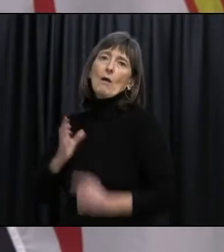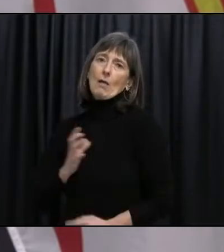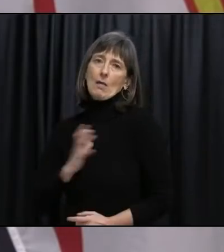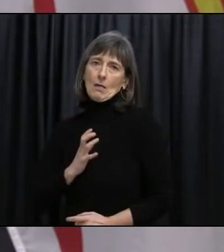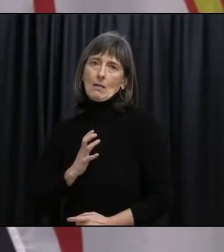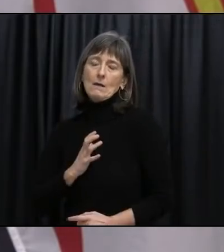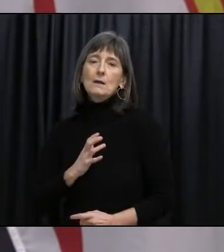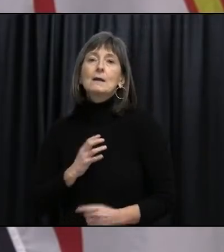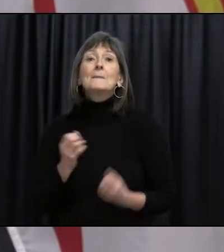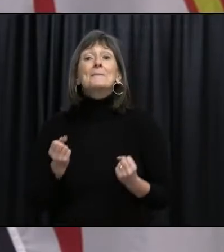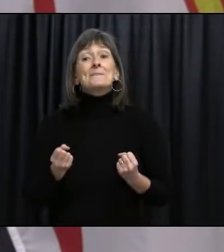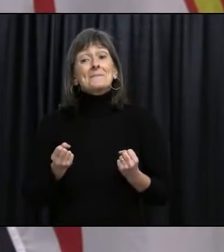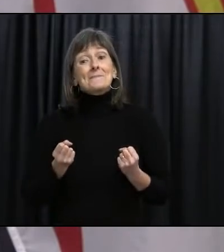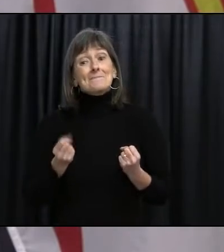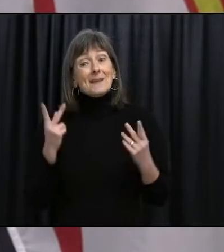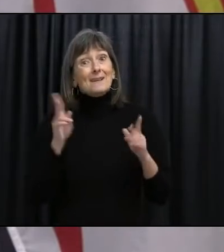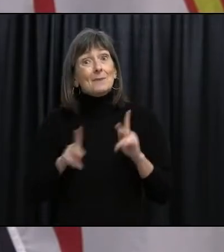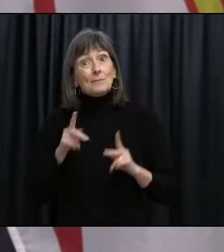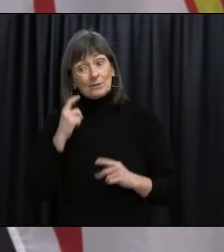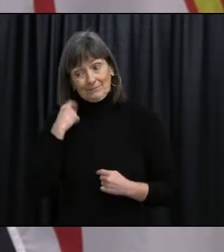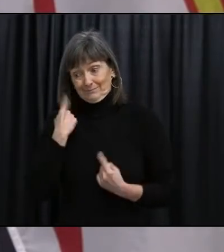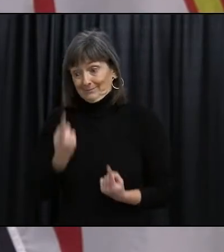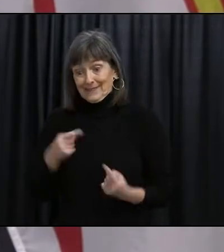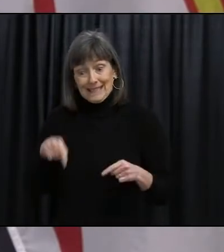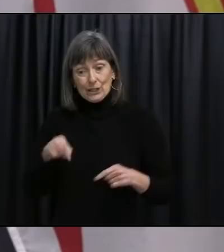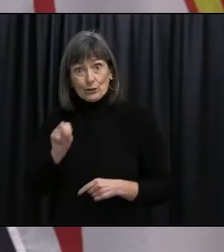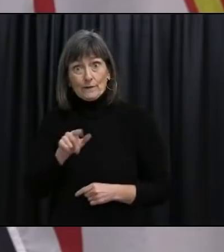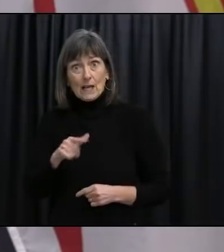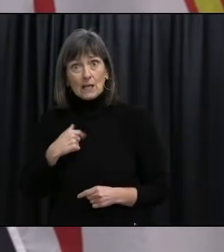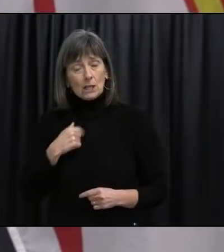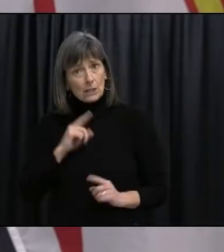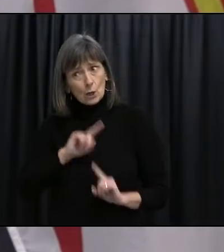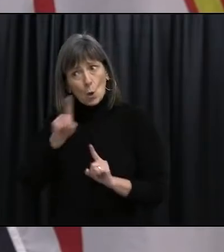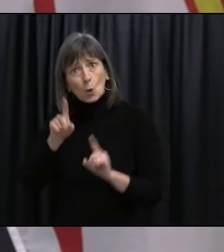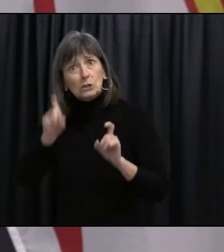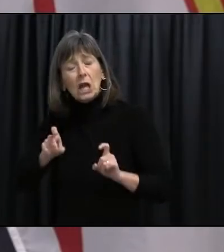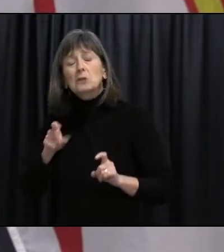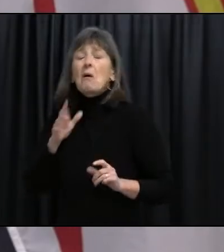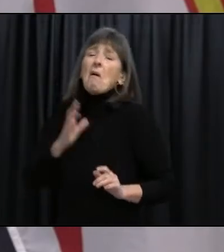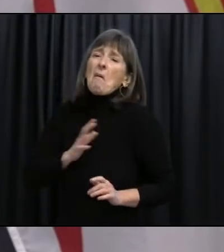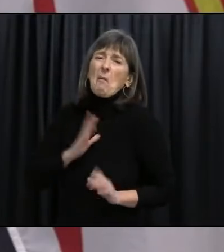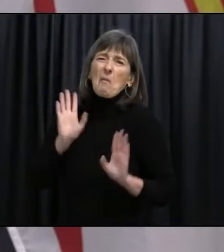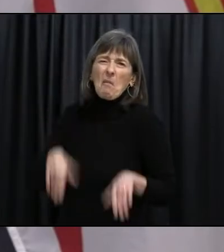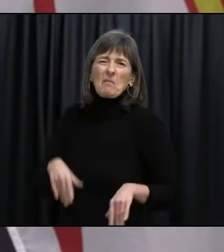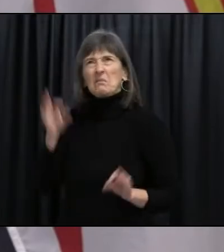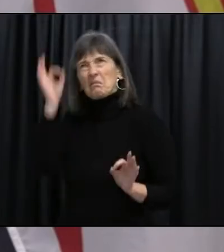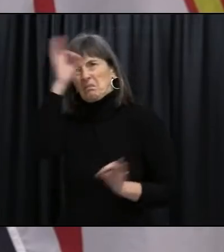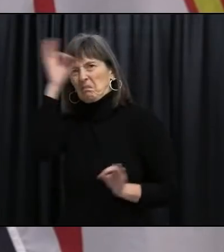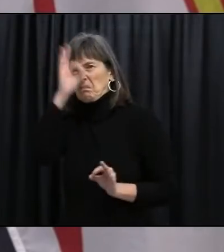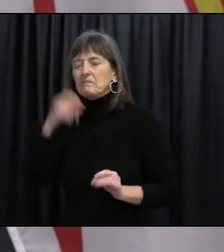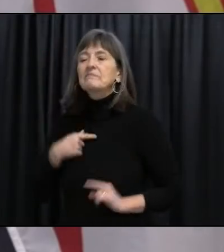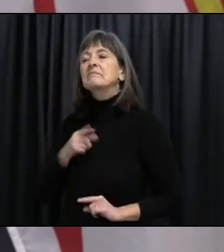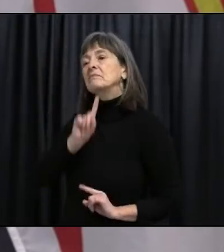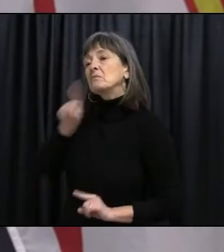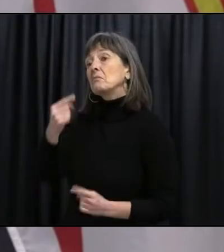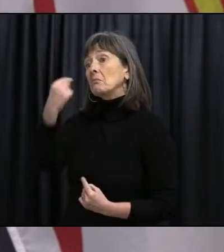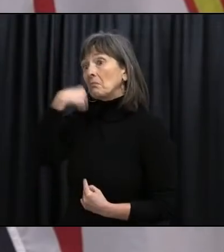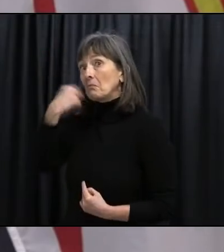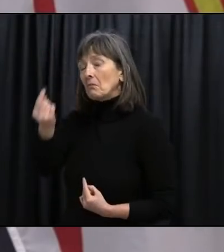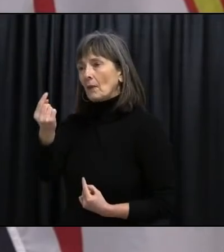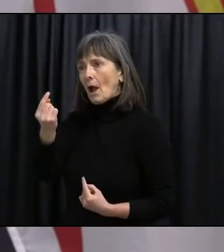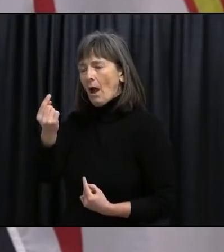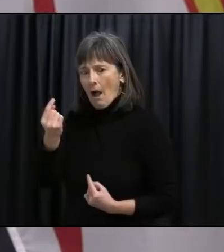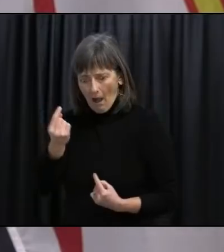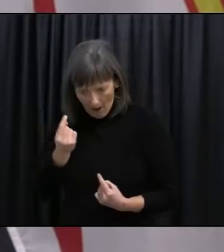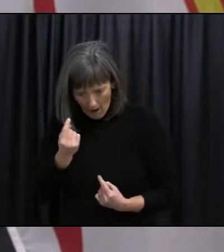of the pandemic who were quite surprised when they tested positive for COVID because they did not realize they had been exposed until the